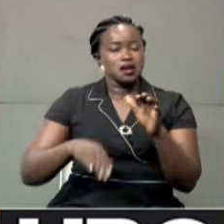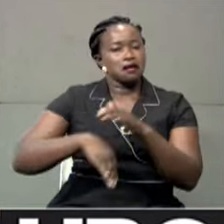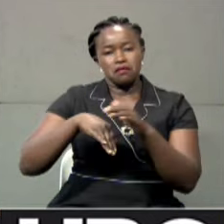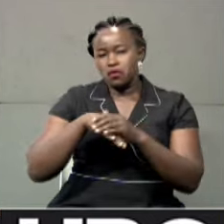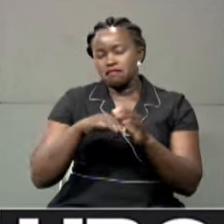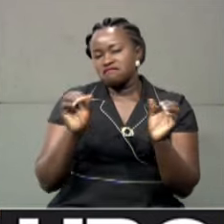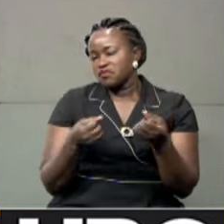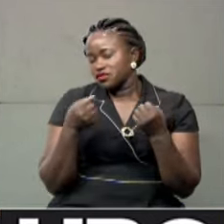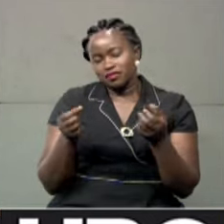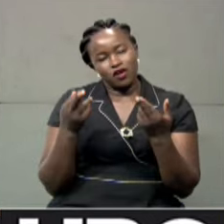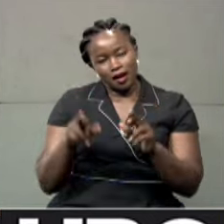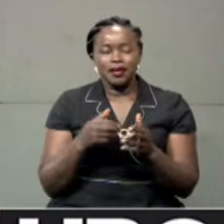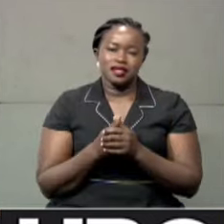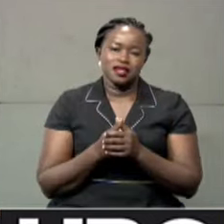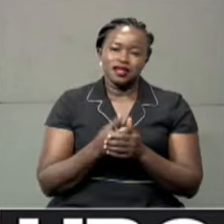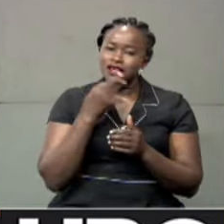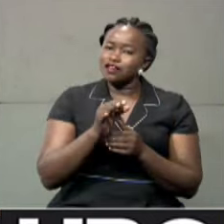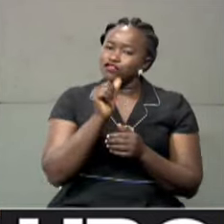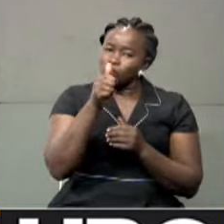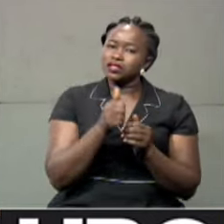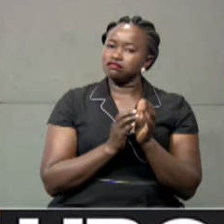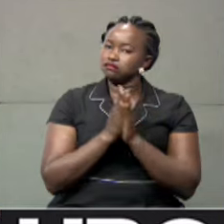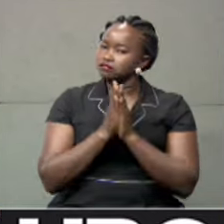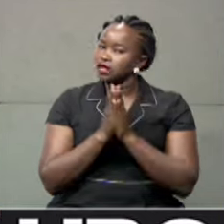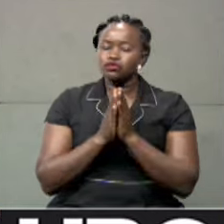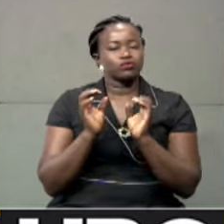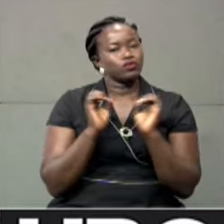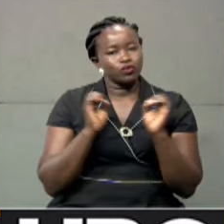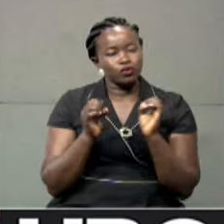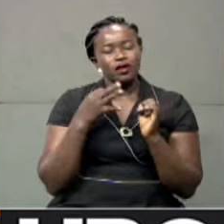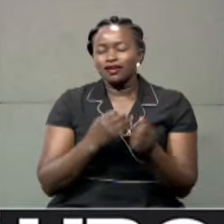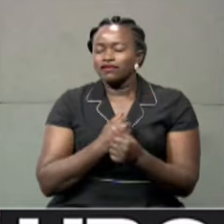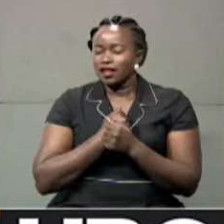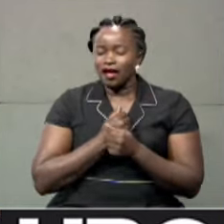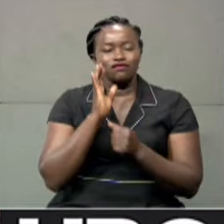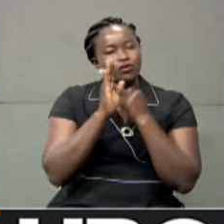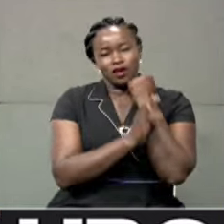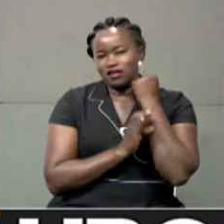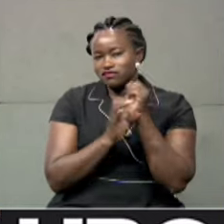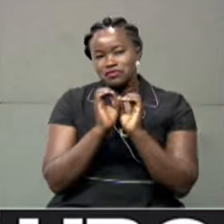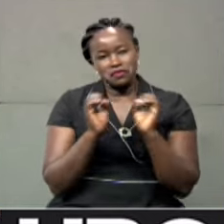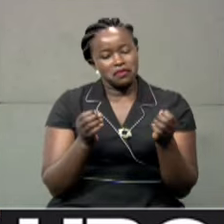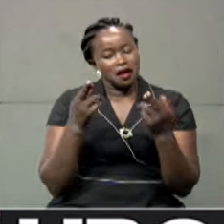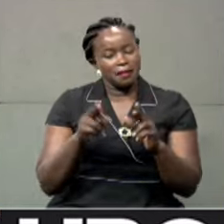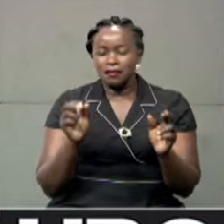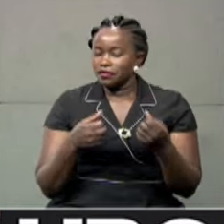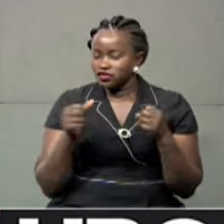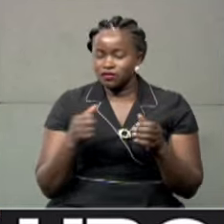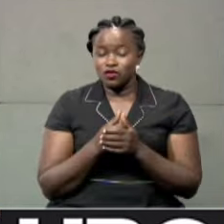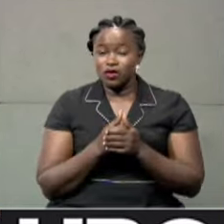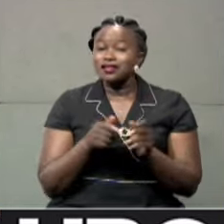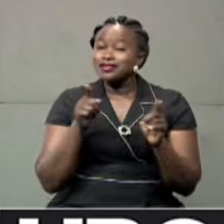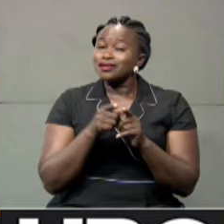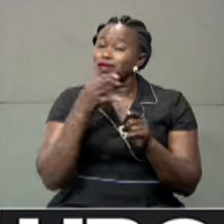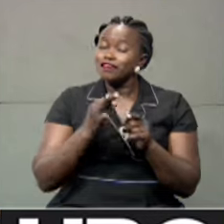really possible if you didn't have passion and love for your country. And if Mama didn't